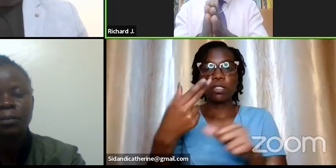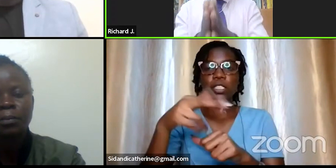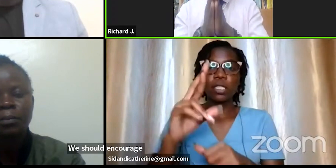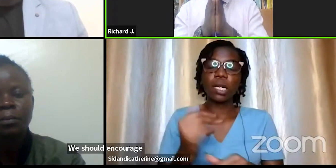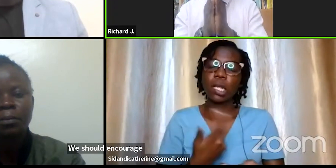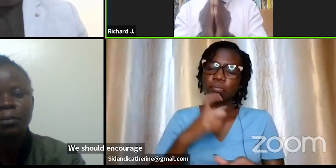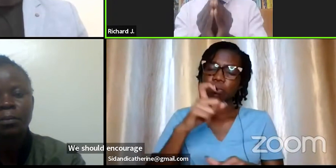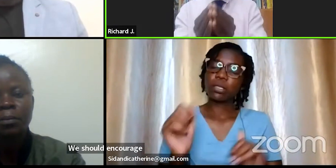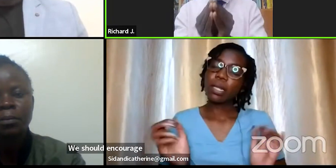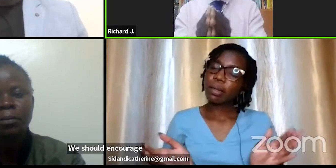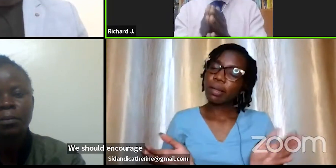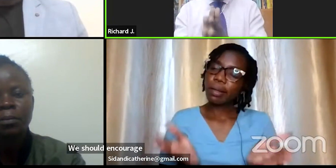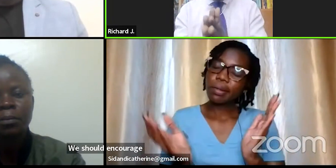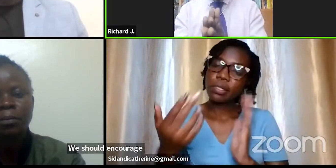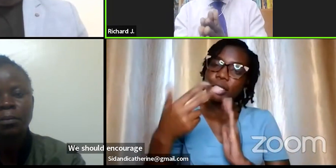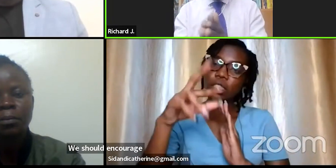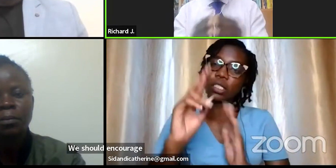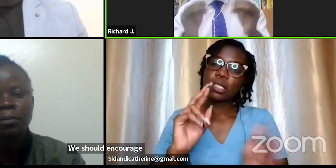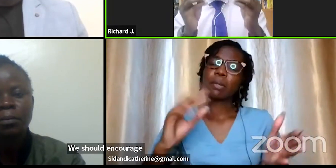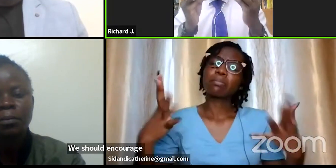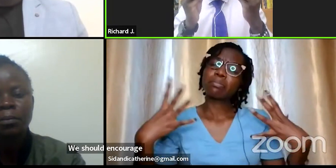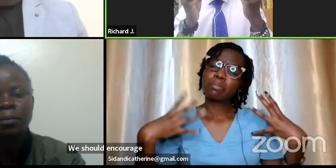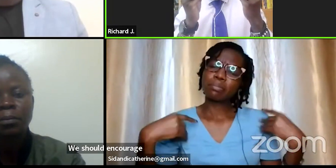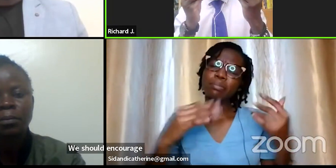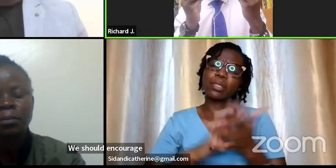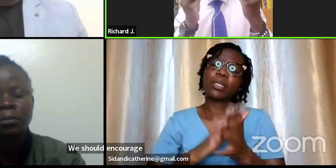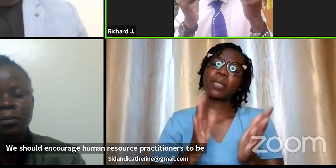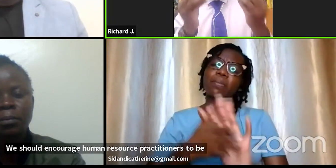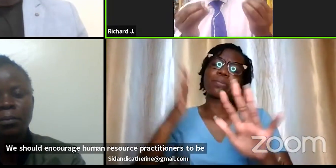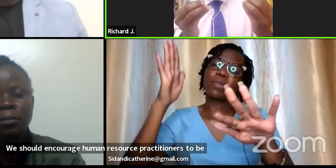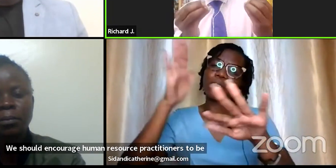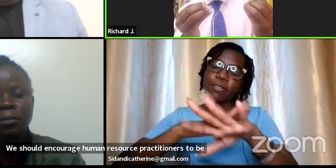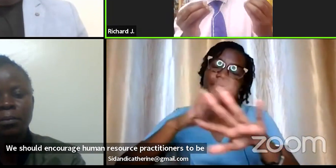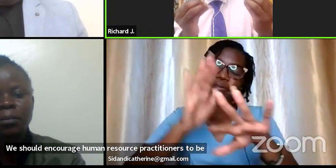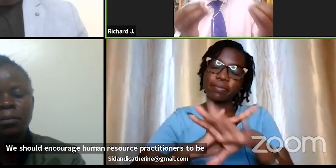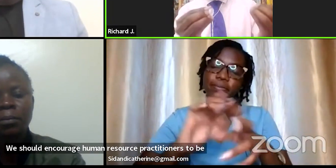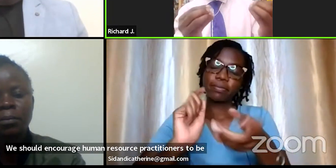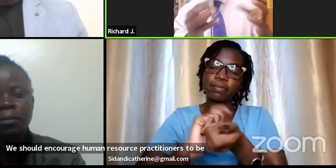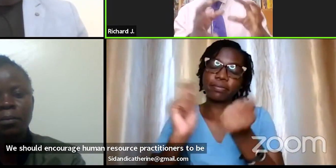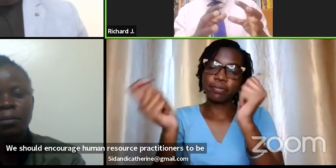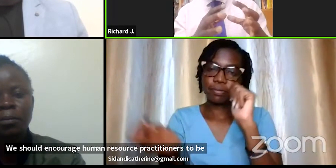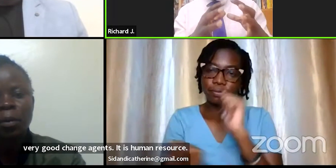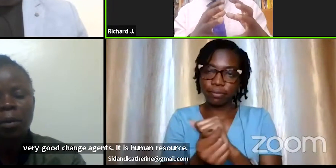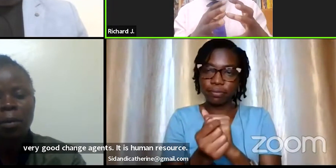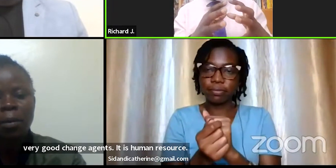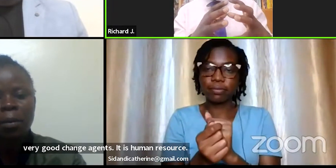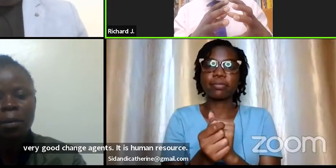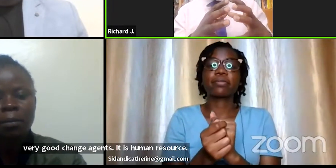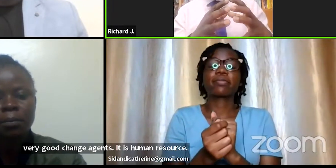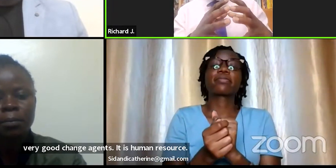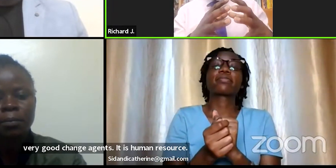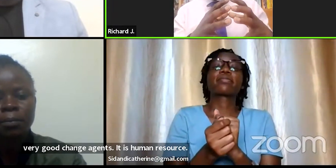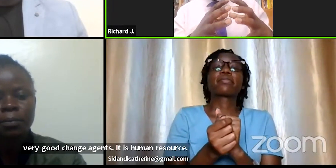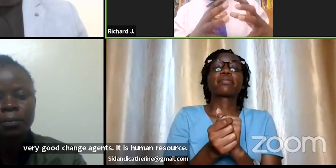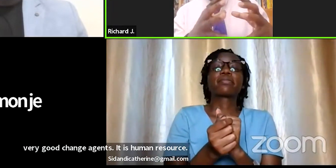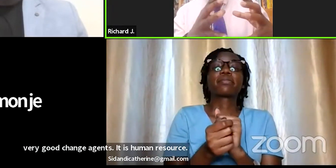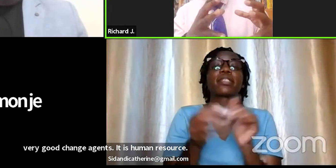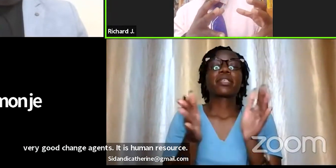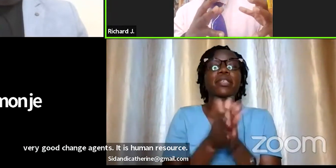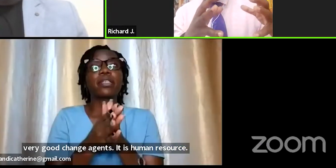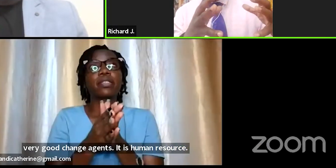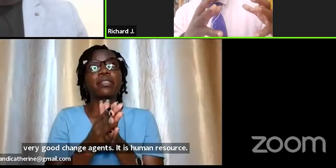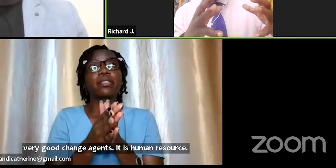resource practitioners to be very good change agents. It is human resource practitioners who have